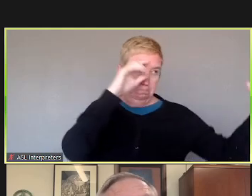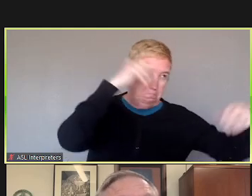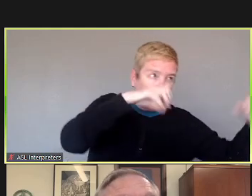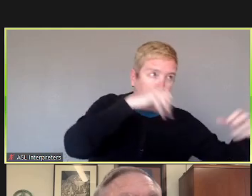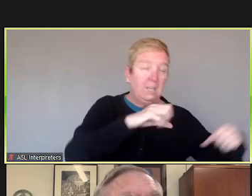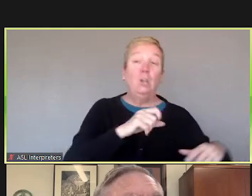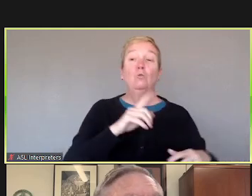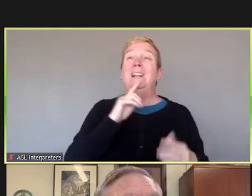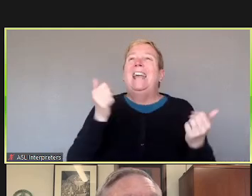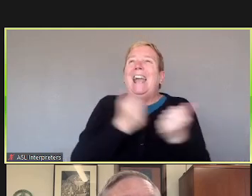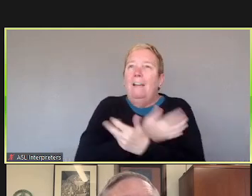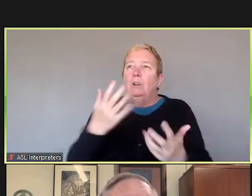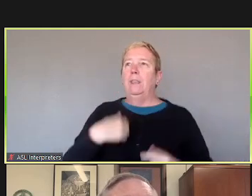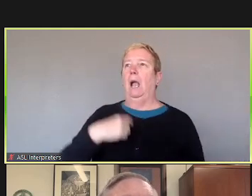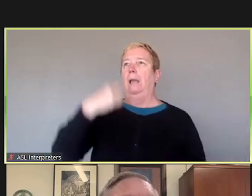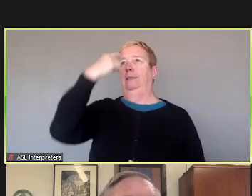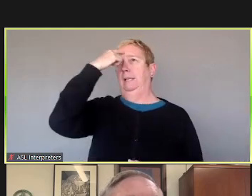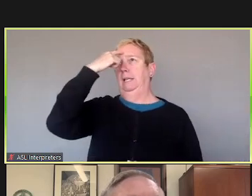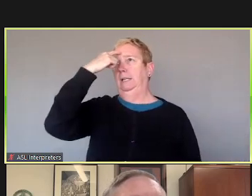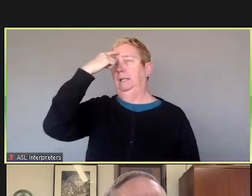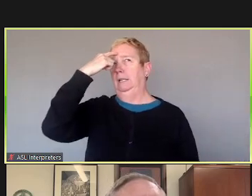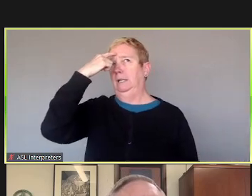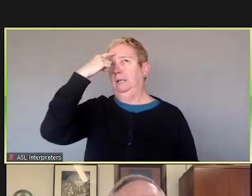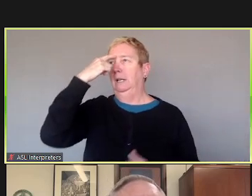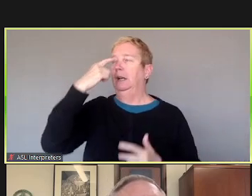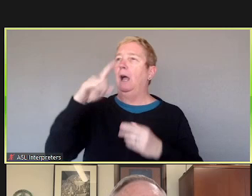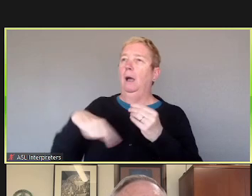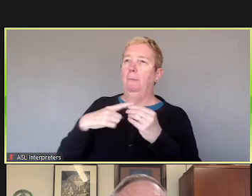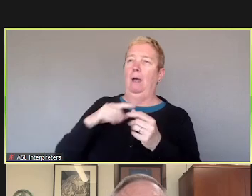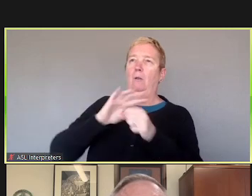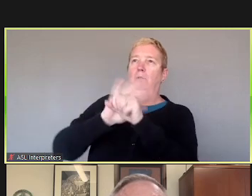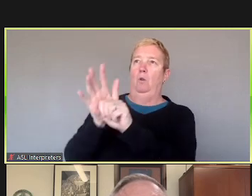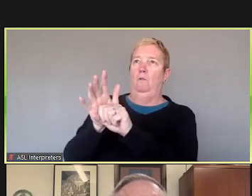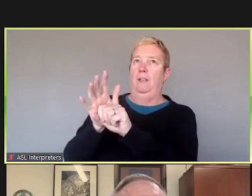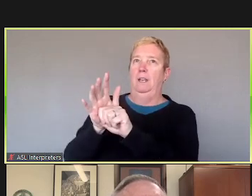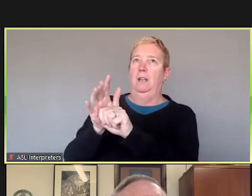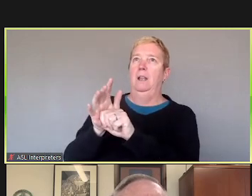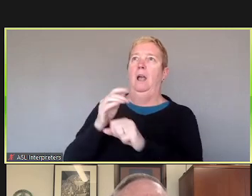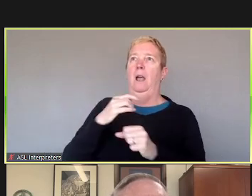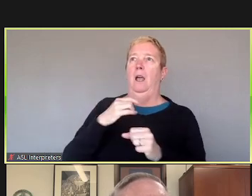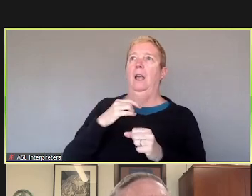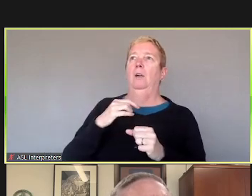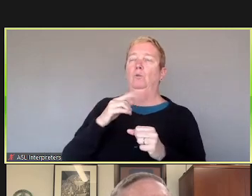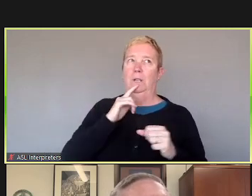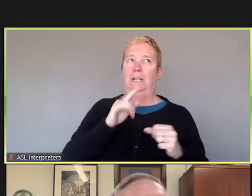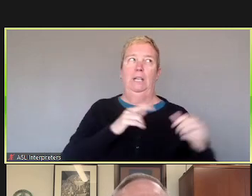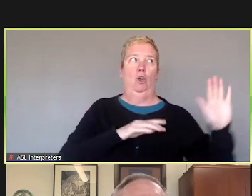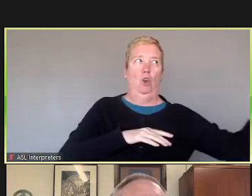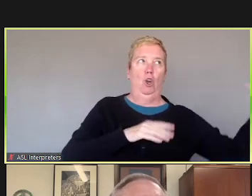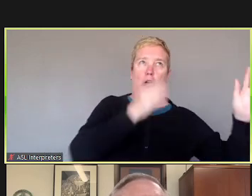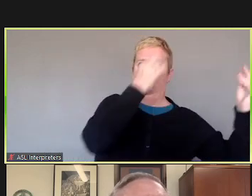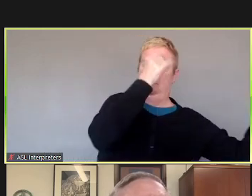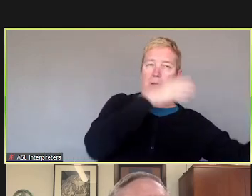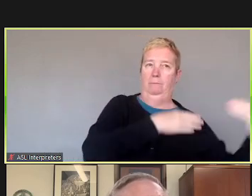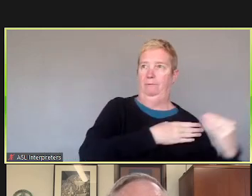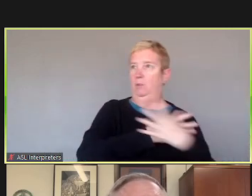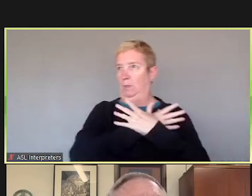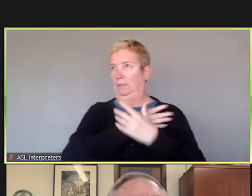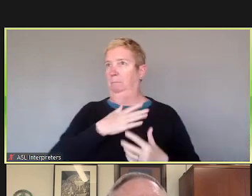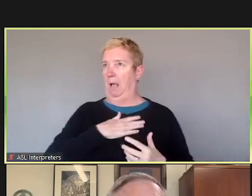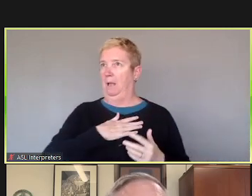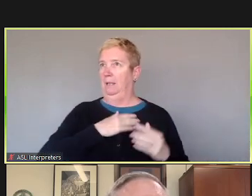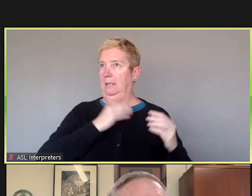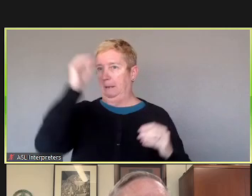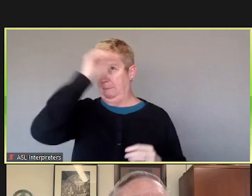the pandemic that hasn't been informed by my discussions with her. And, you know, she and I are supported by